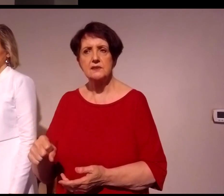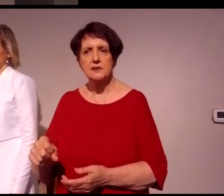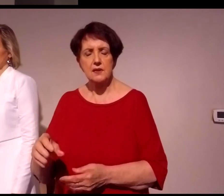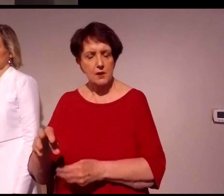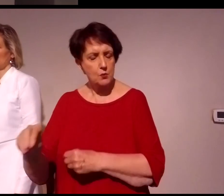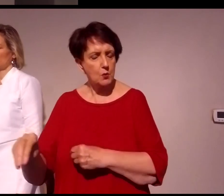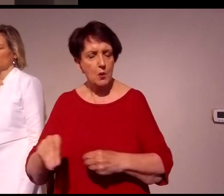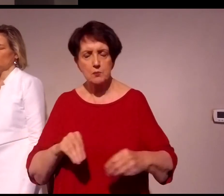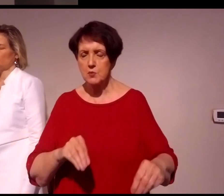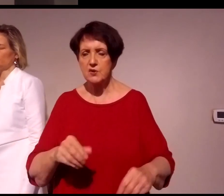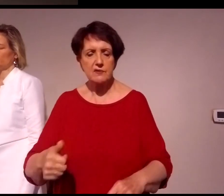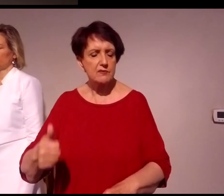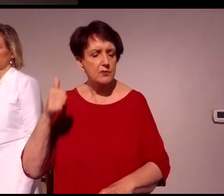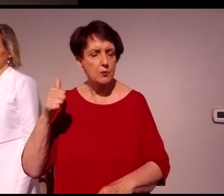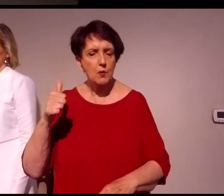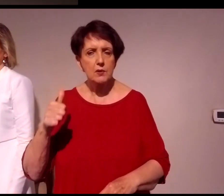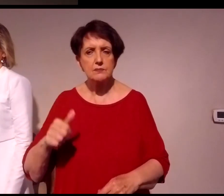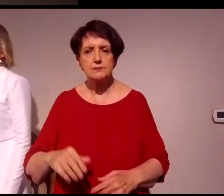moved.